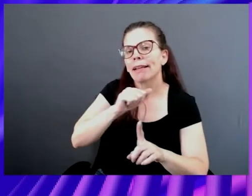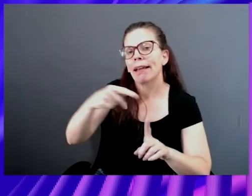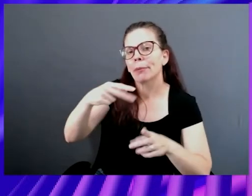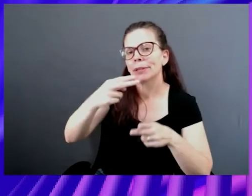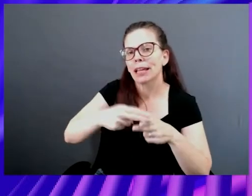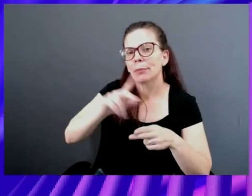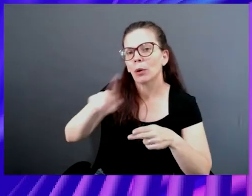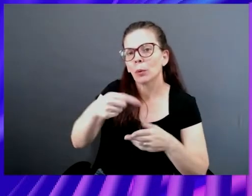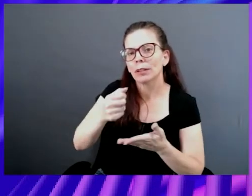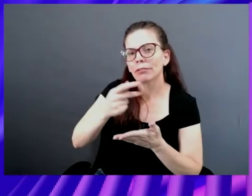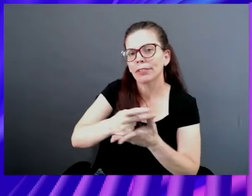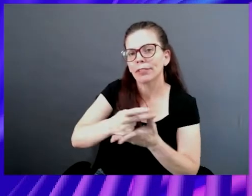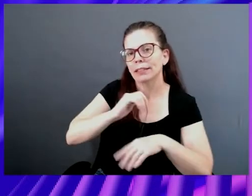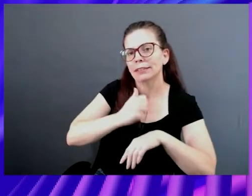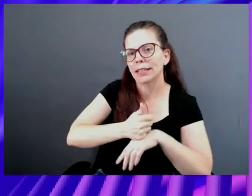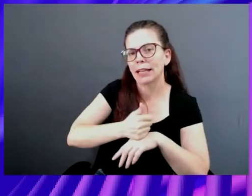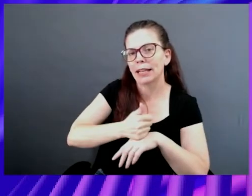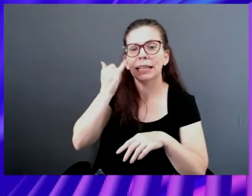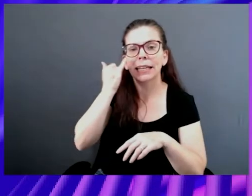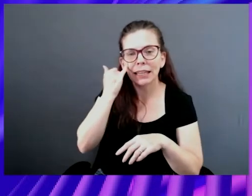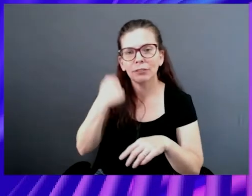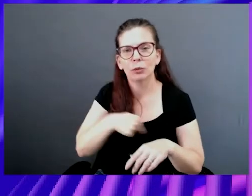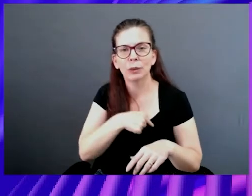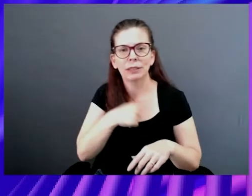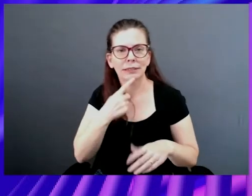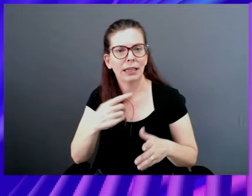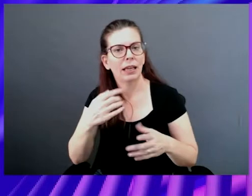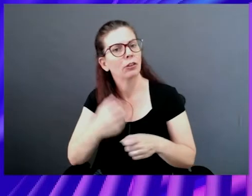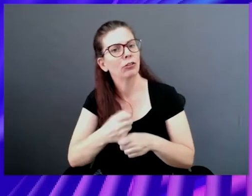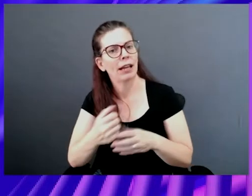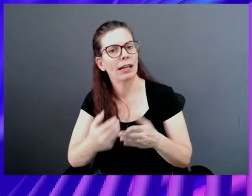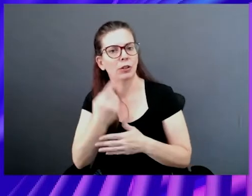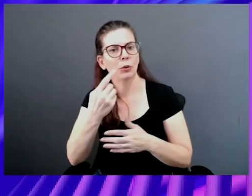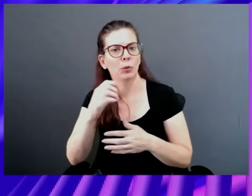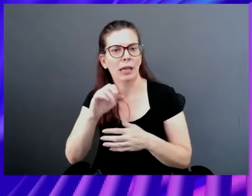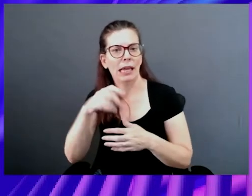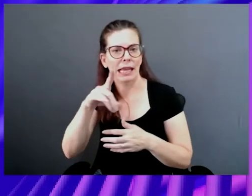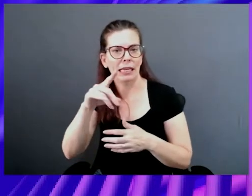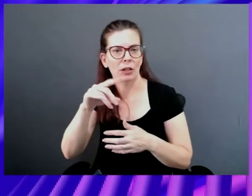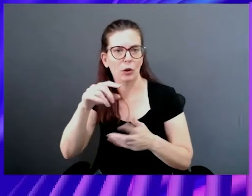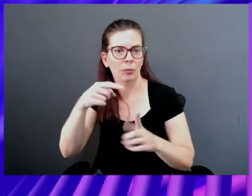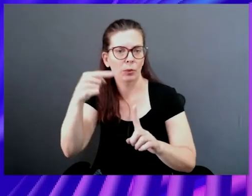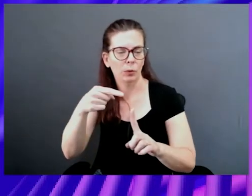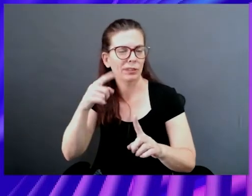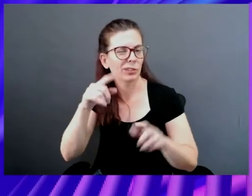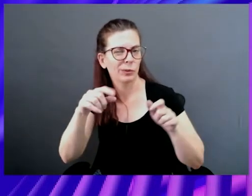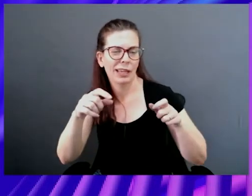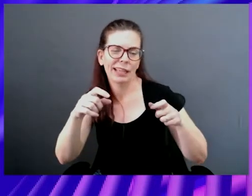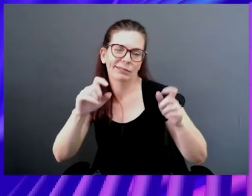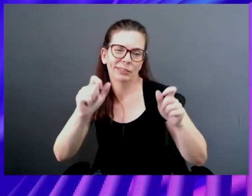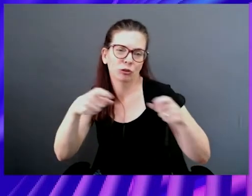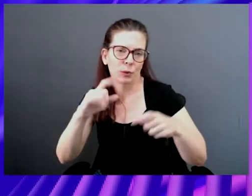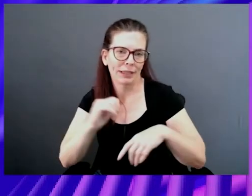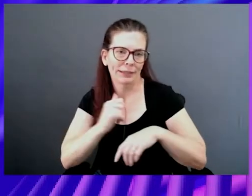setting if we said we want to create a new one, right? So you can kind of control those settings as well.